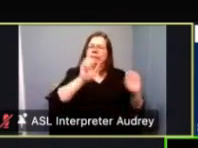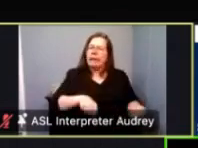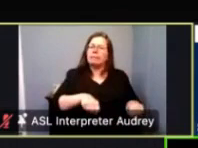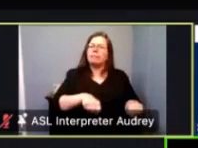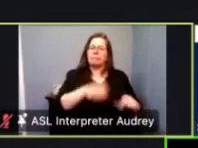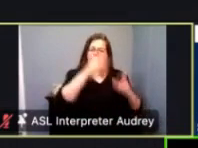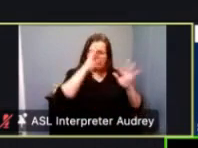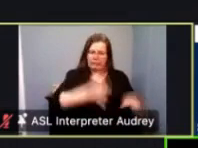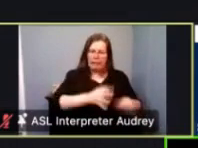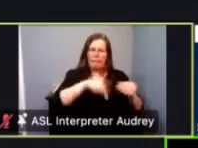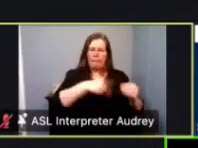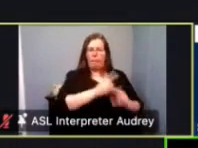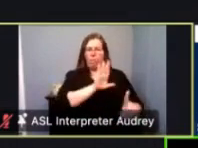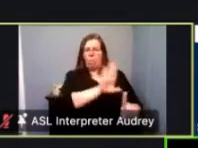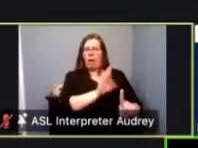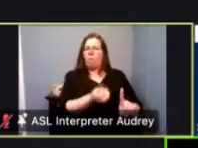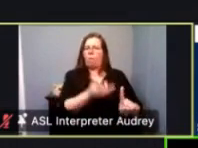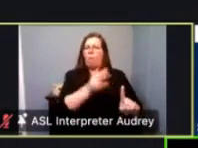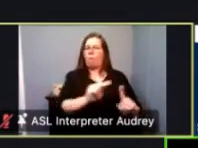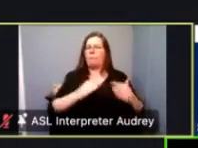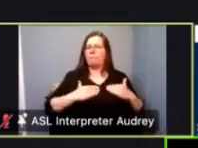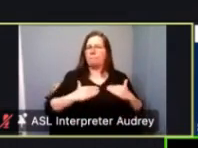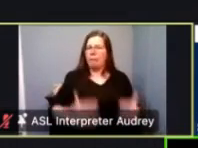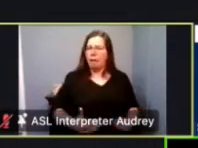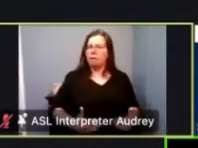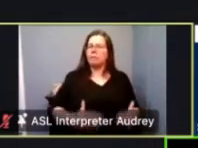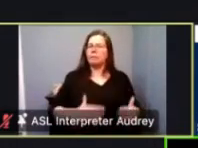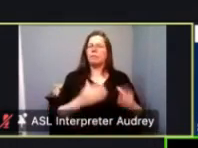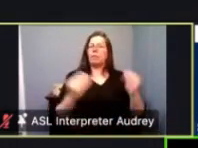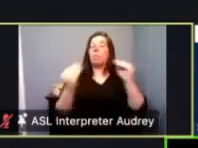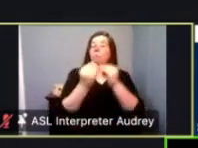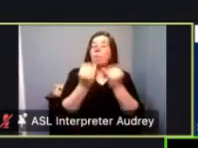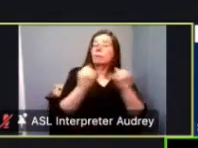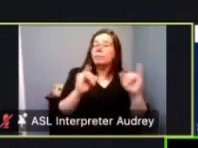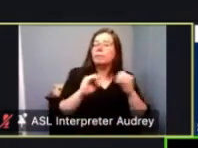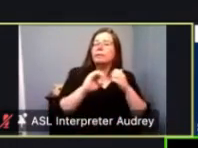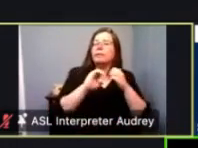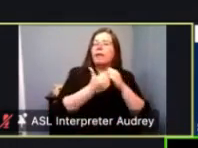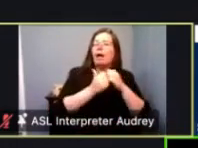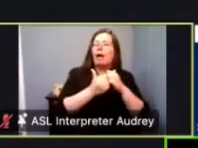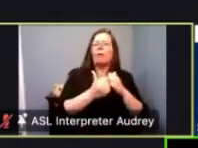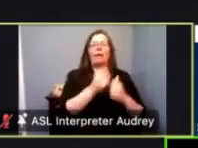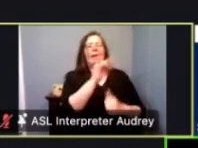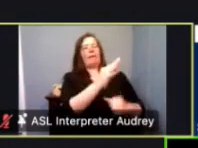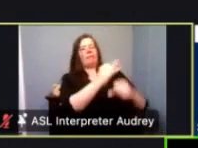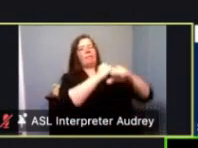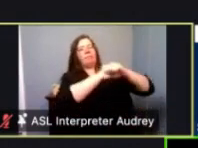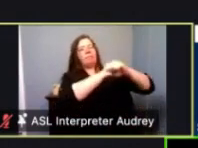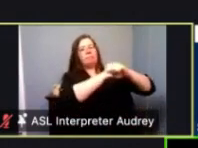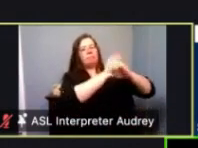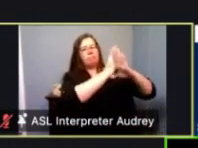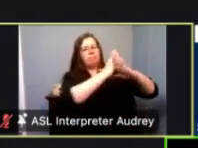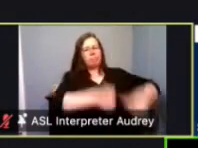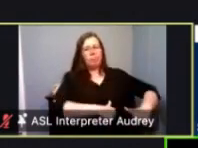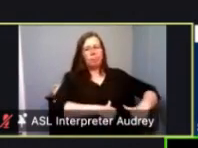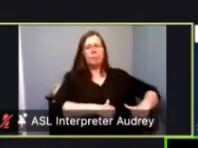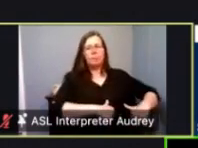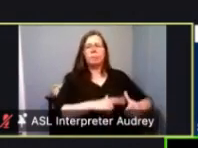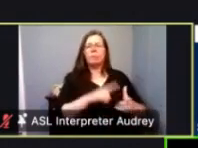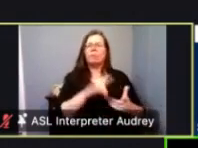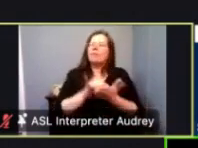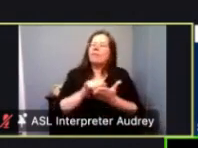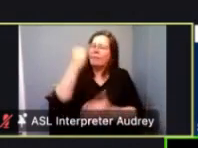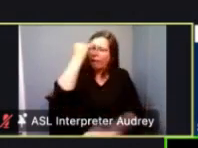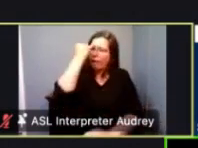best. And greater independence can be achieved if societal barriers were removed. So really just taking this